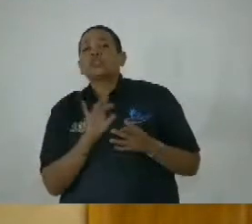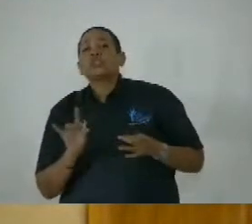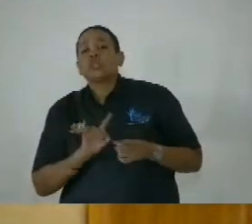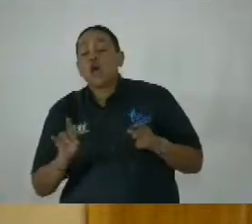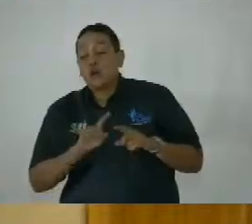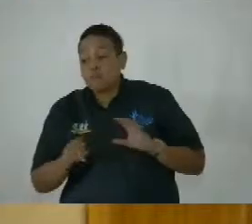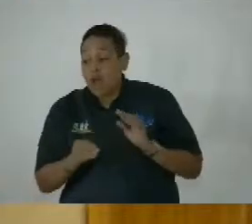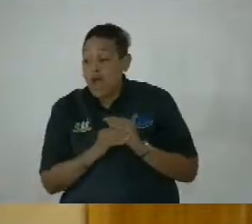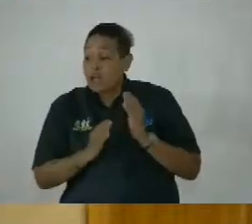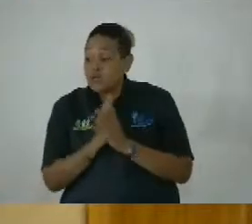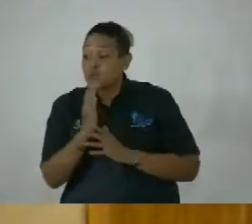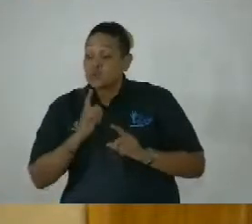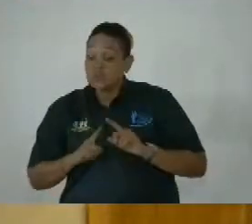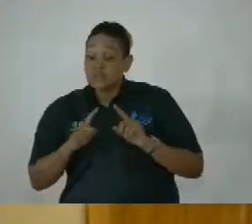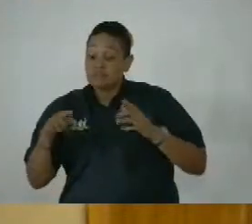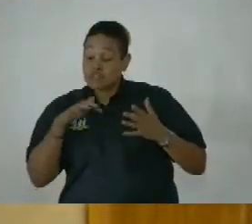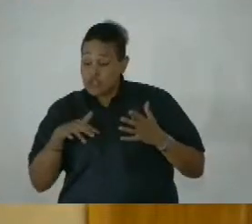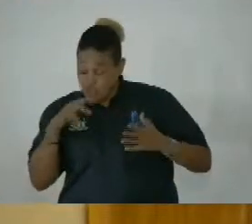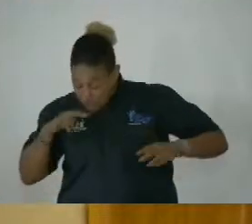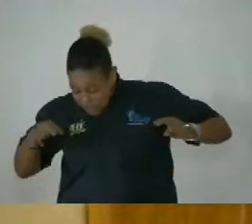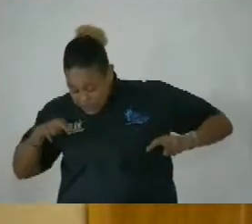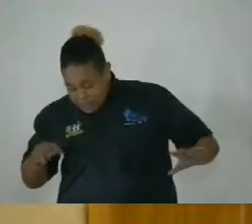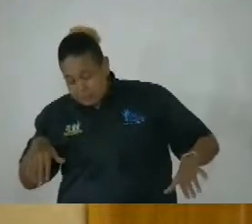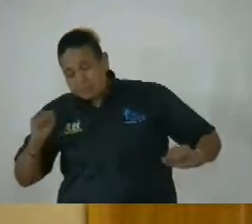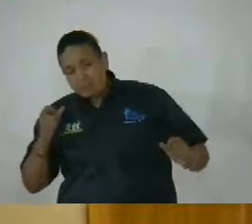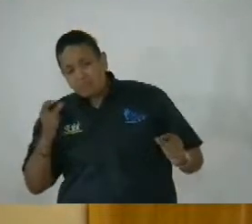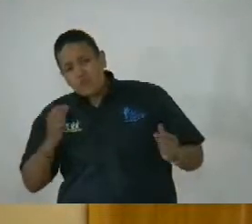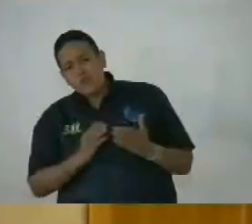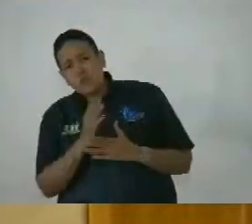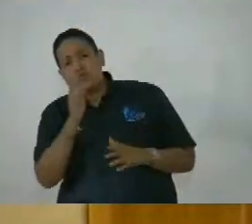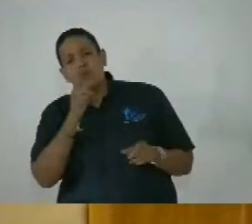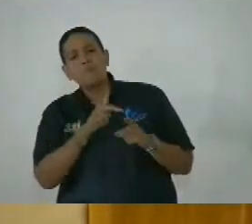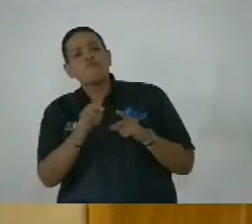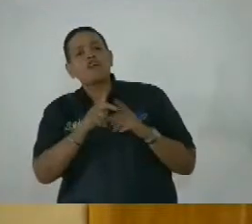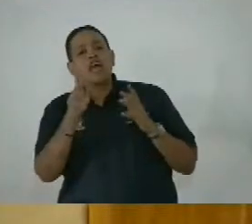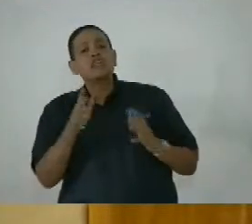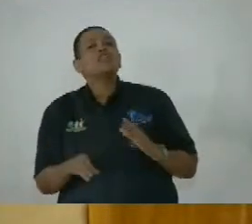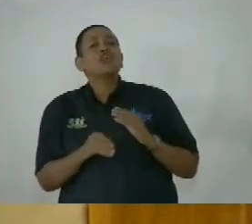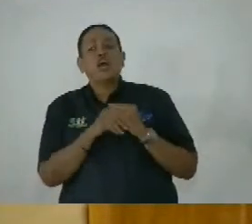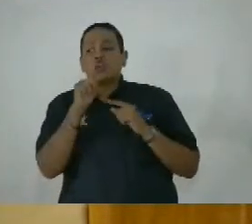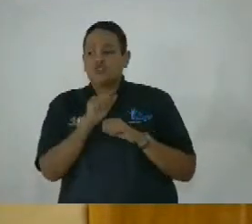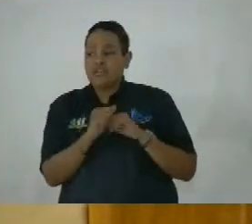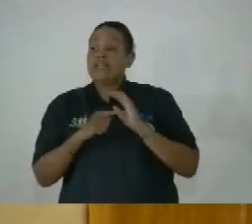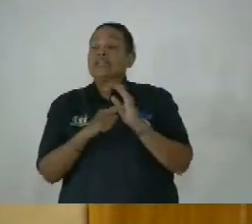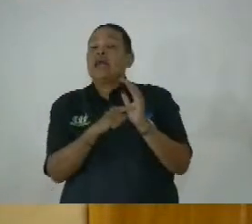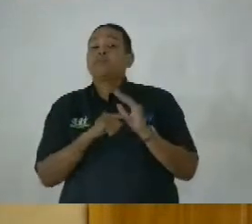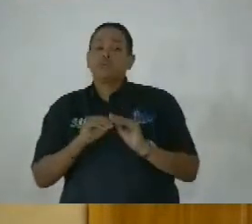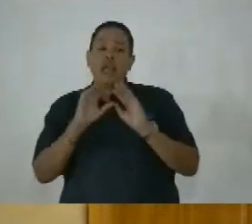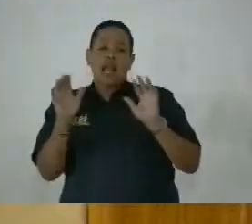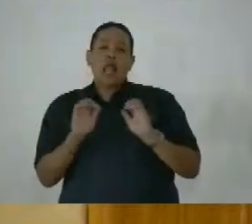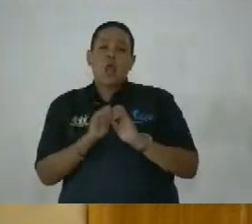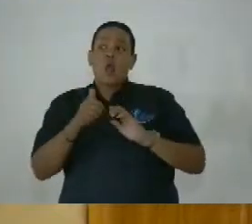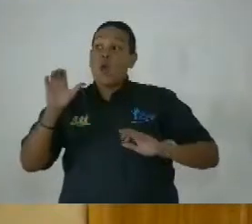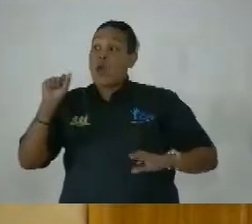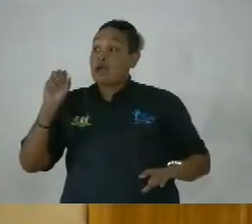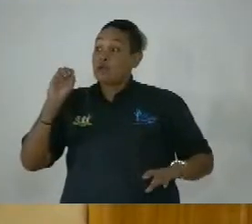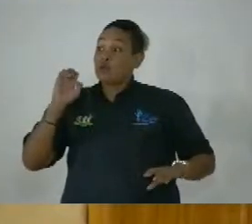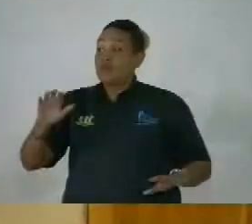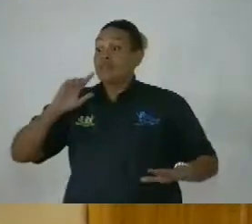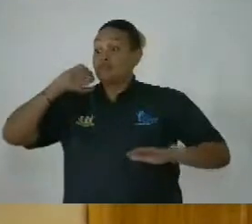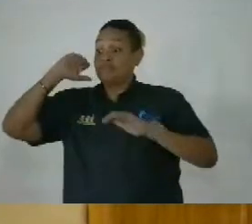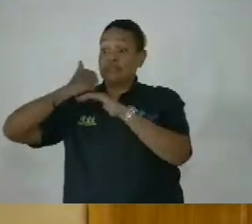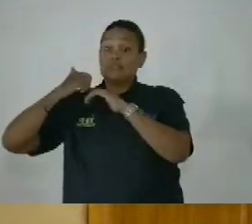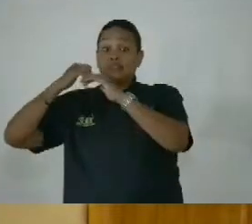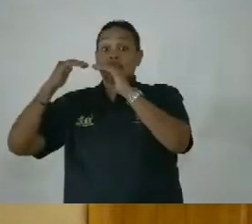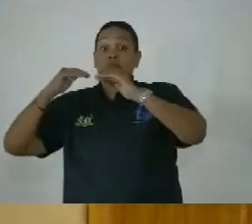the studies done by professionals to demonstrate clearly how the state of public emergency set the